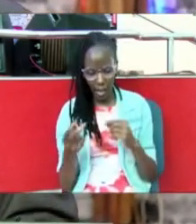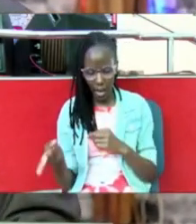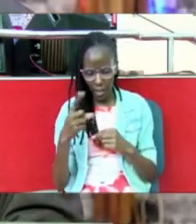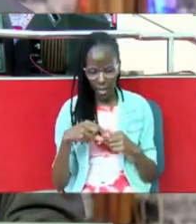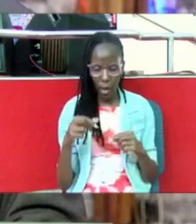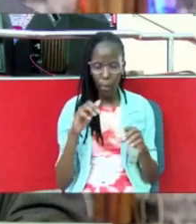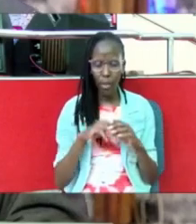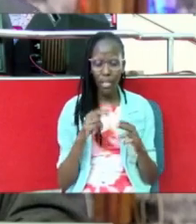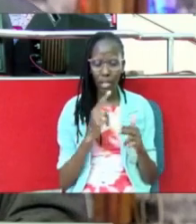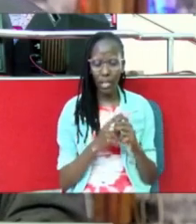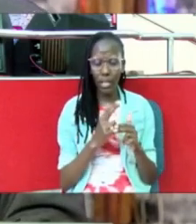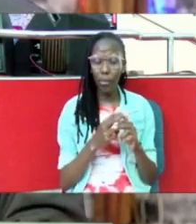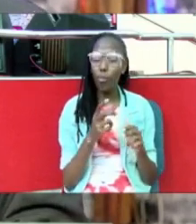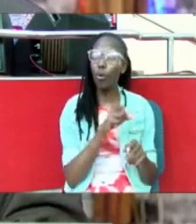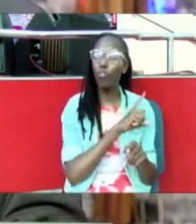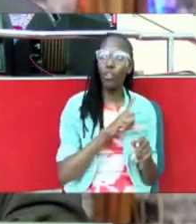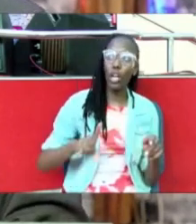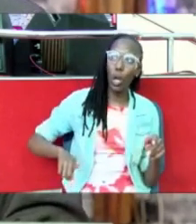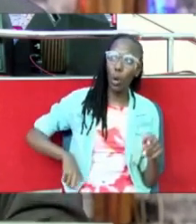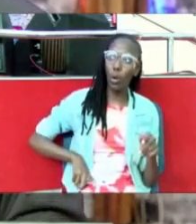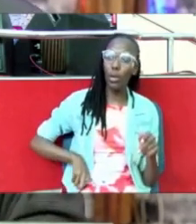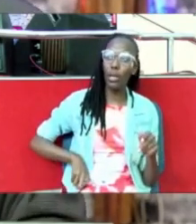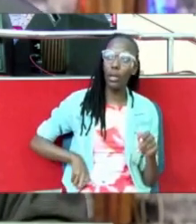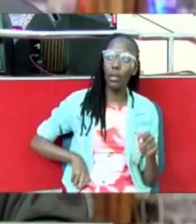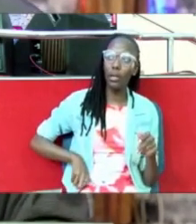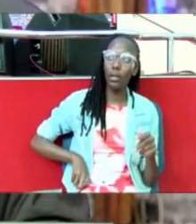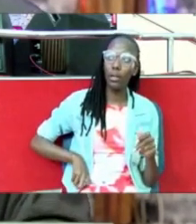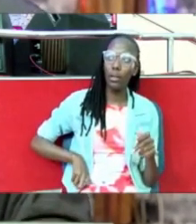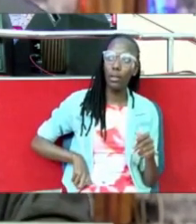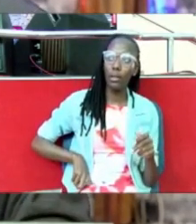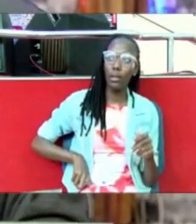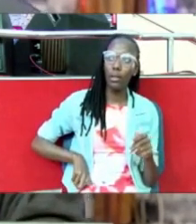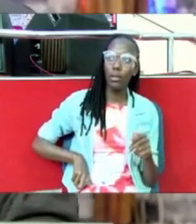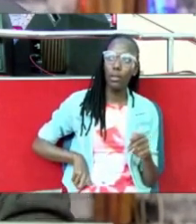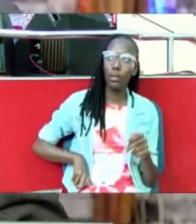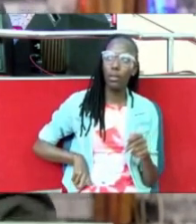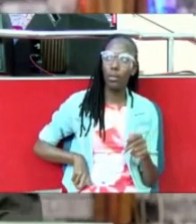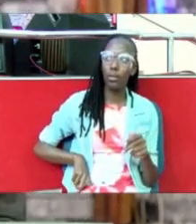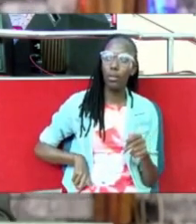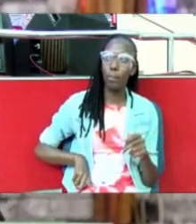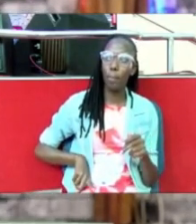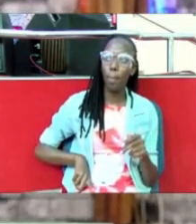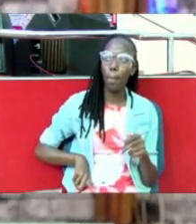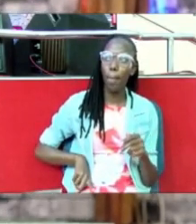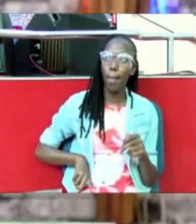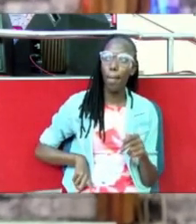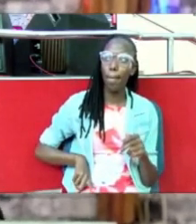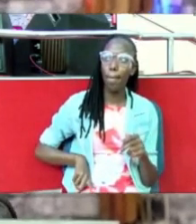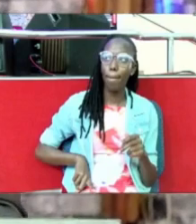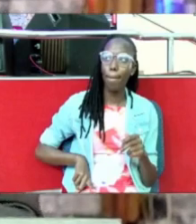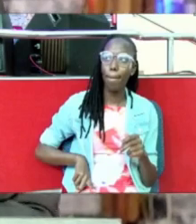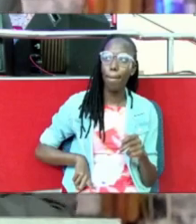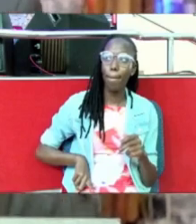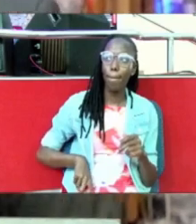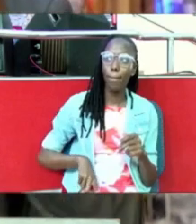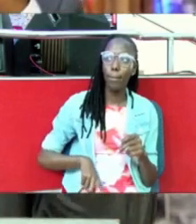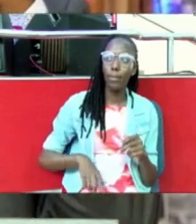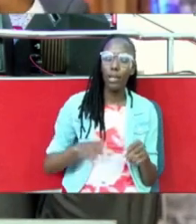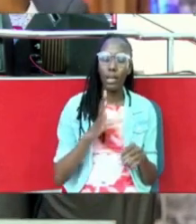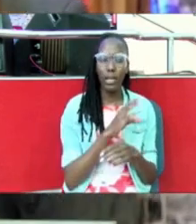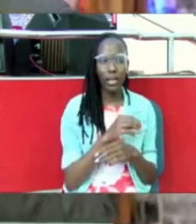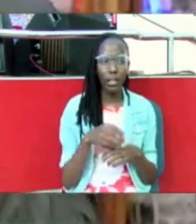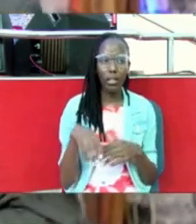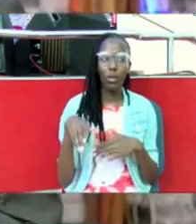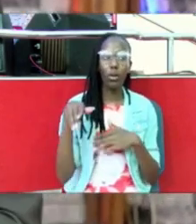Daudi alienda kukabiliana na Goliath akimwambia kwamba alikuwa naenda kwa jina lake Mungu. And God